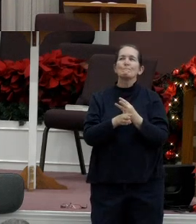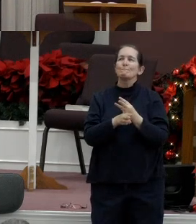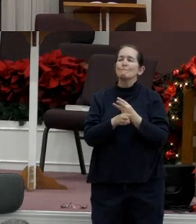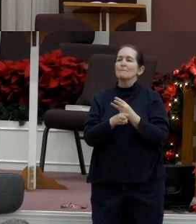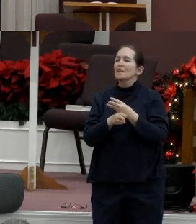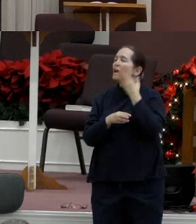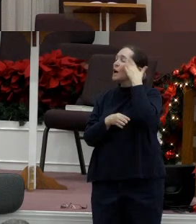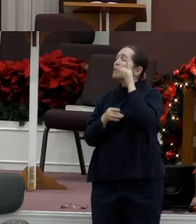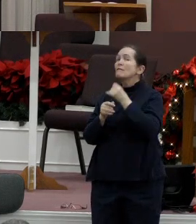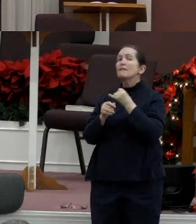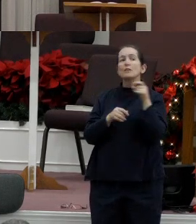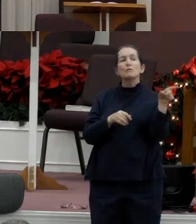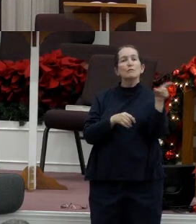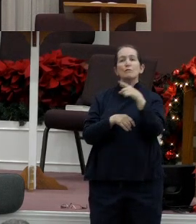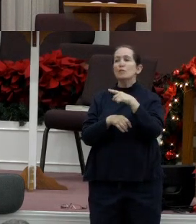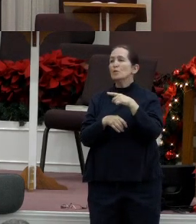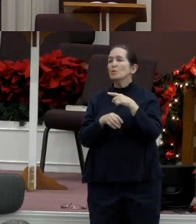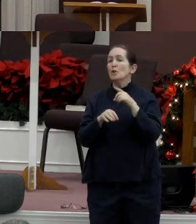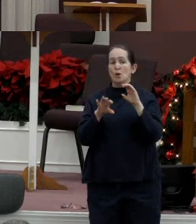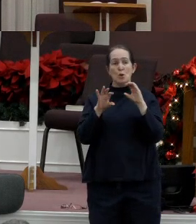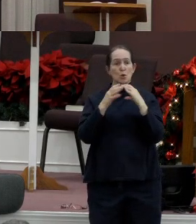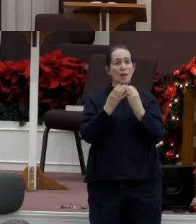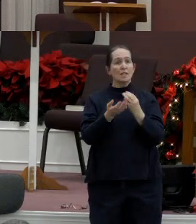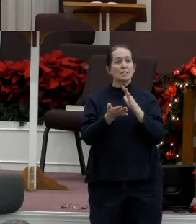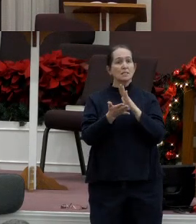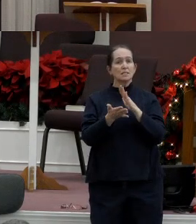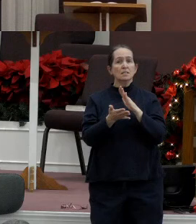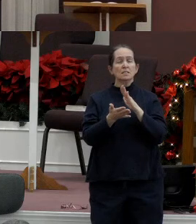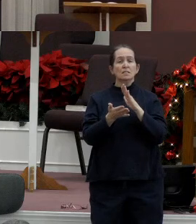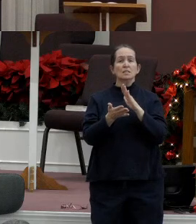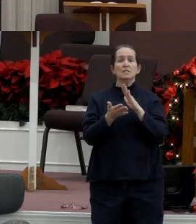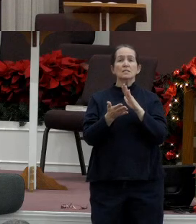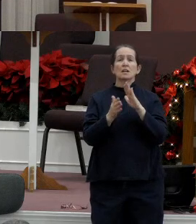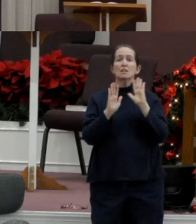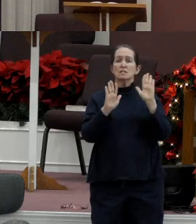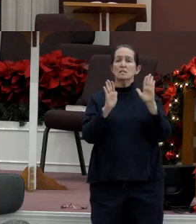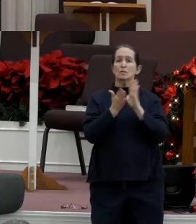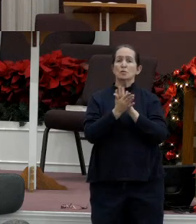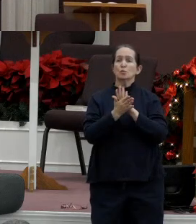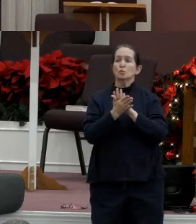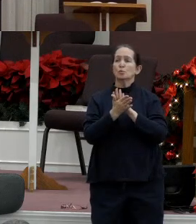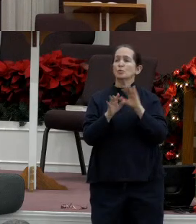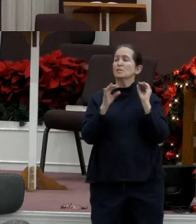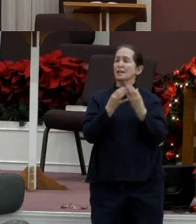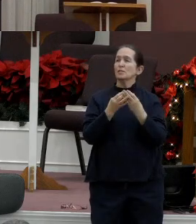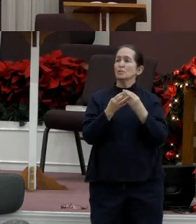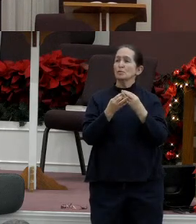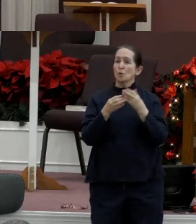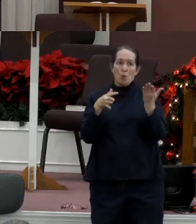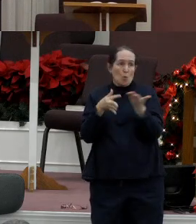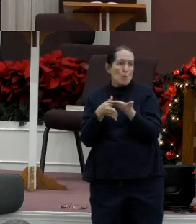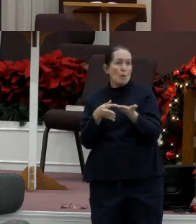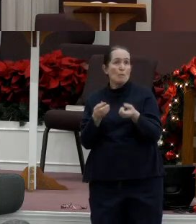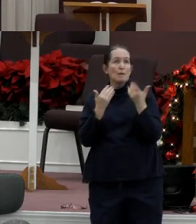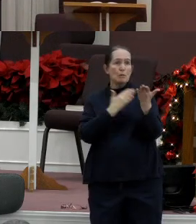I don't know if any of your classes, Sunday school classes, were interrupted this morning. I hope